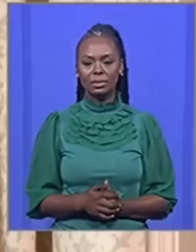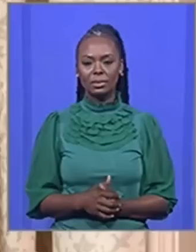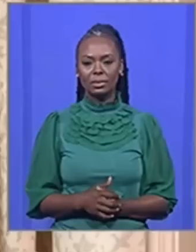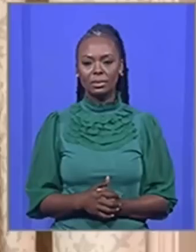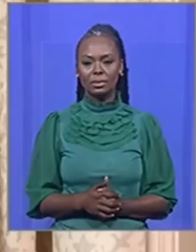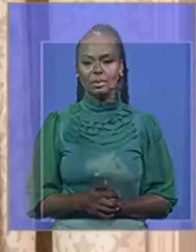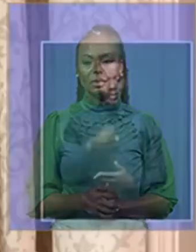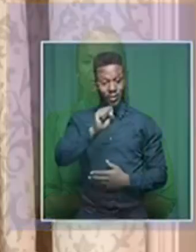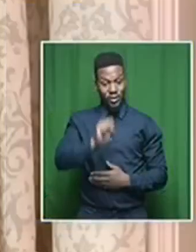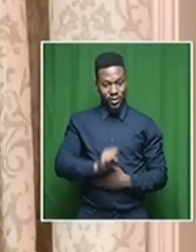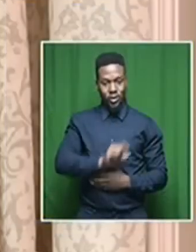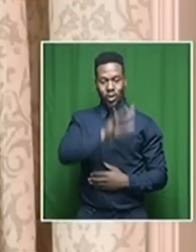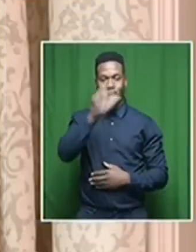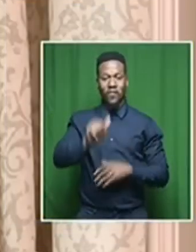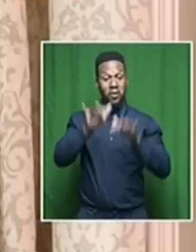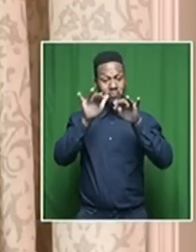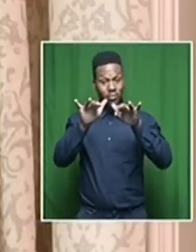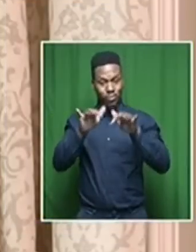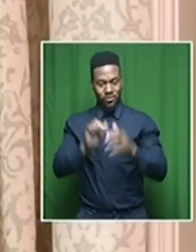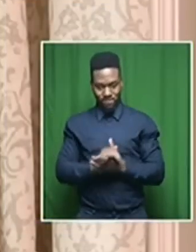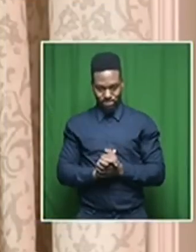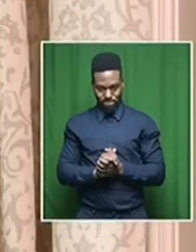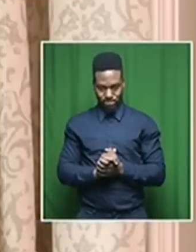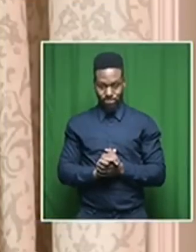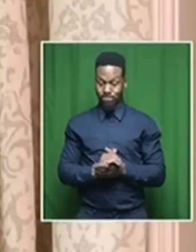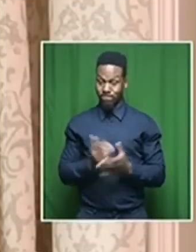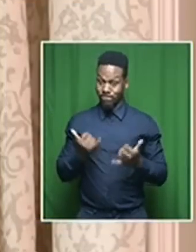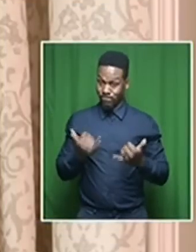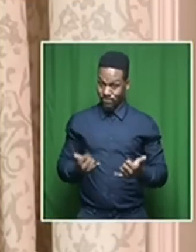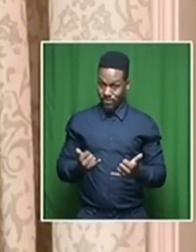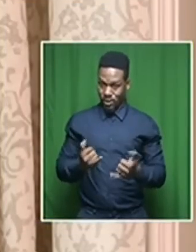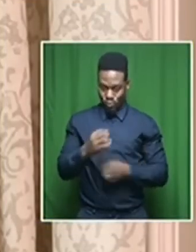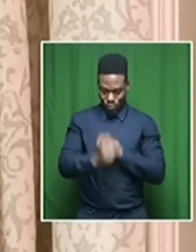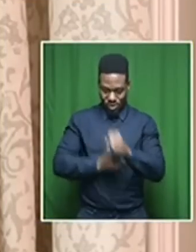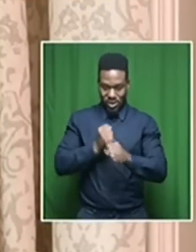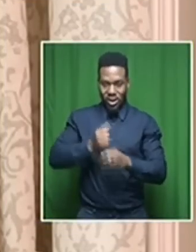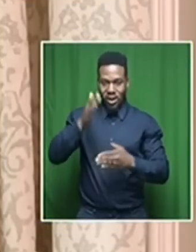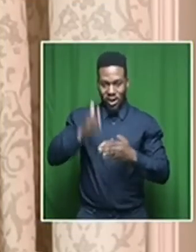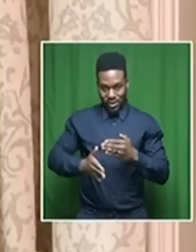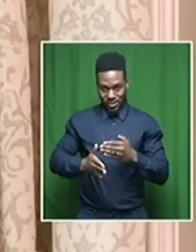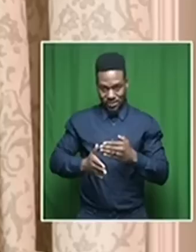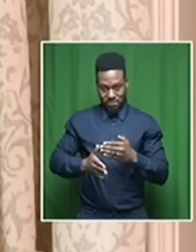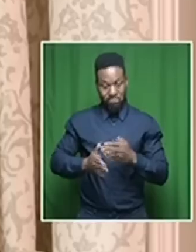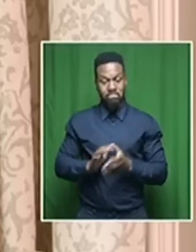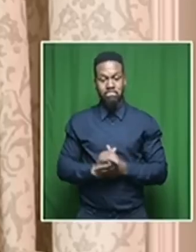My fellow South Africans, we have come to the end of another year.